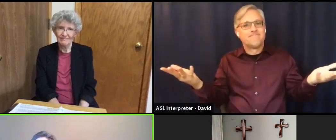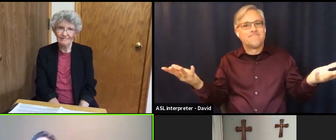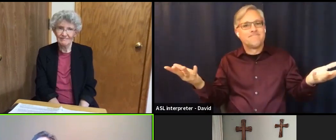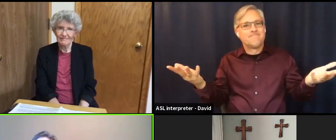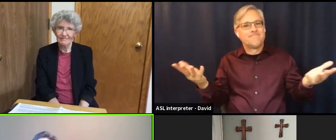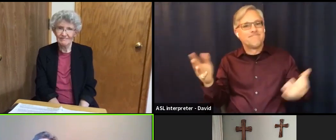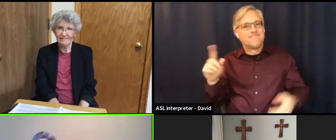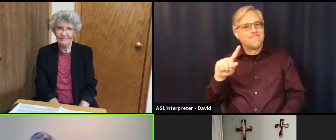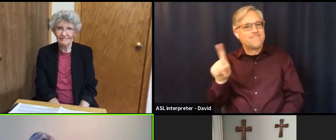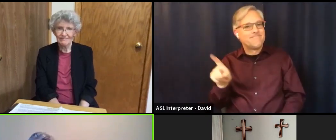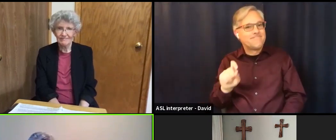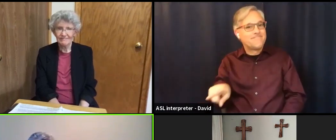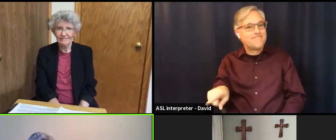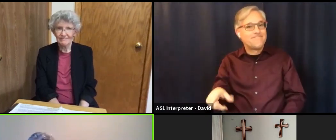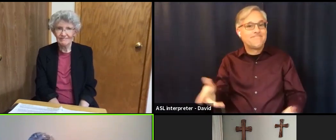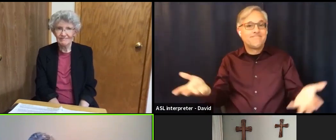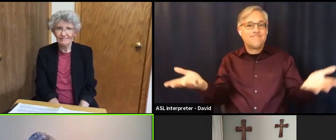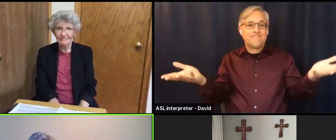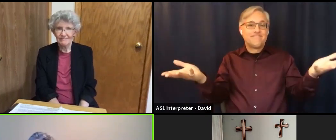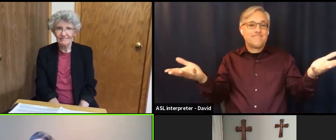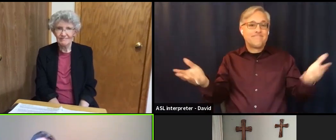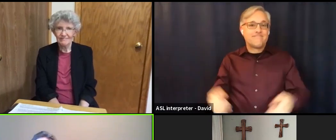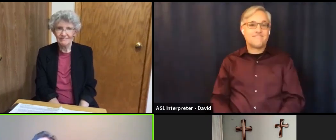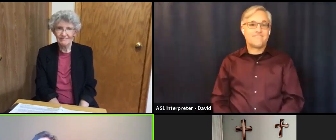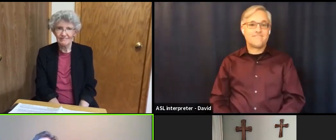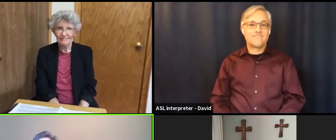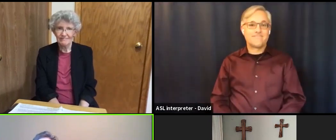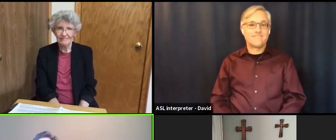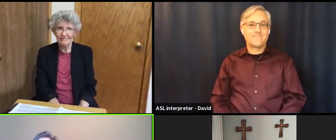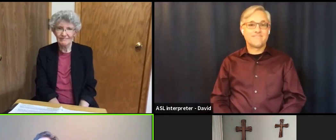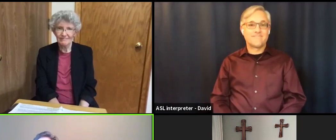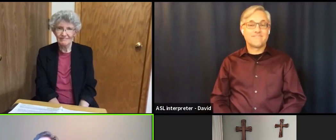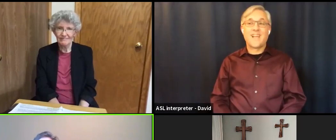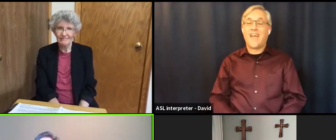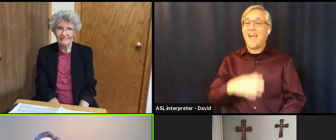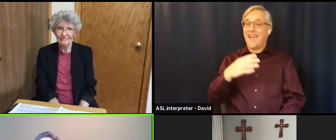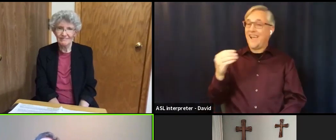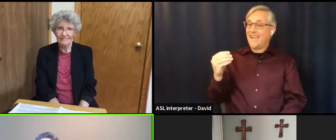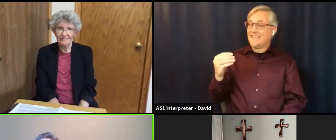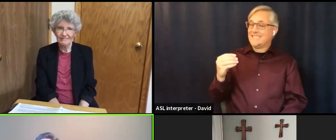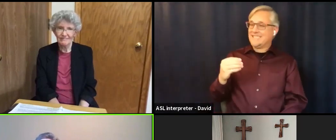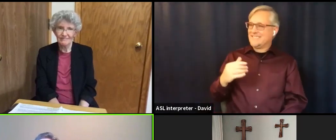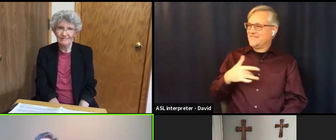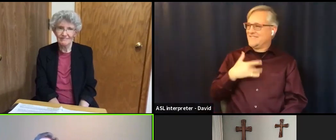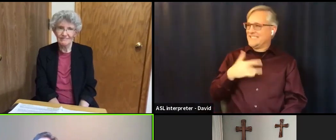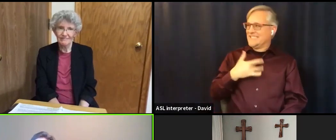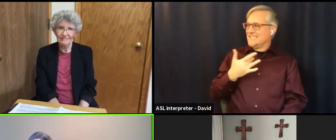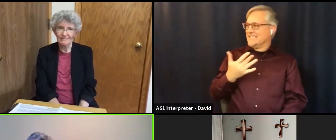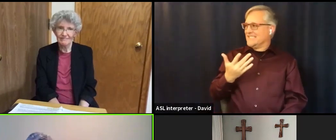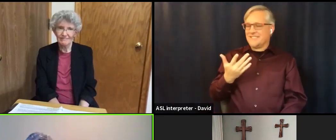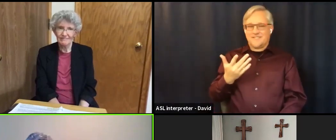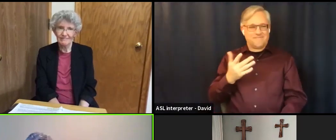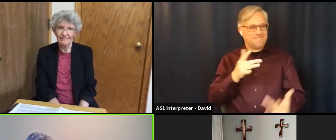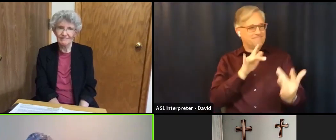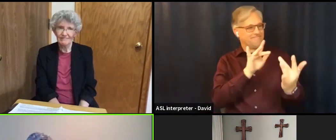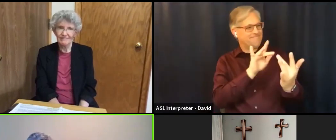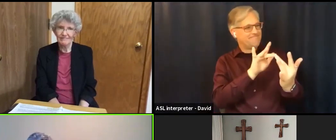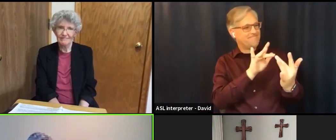And it is hard to resist the falsehood that just disconnecting is